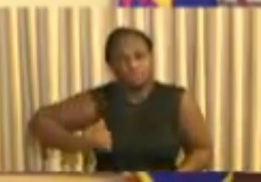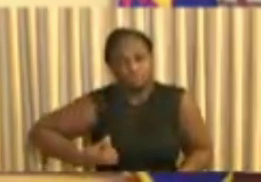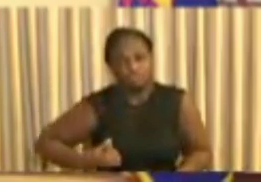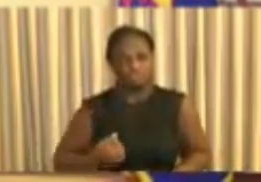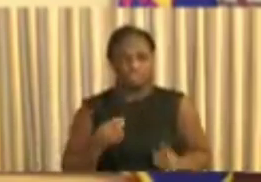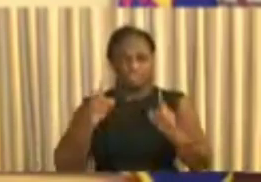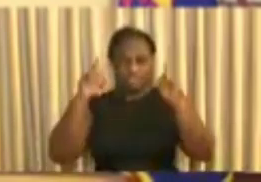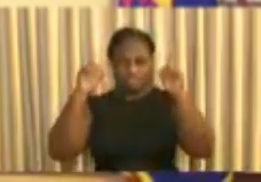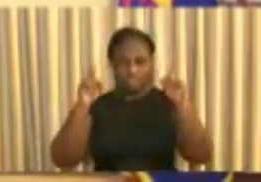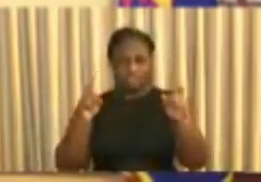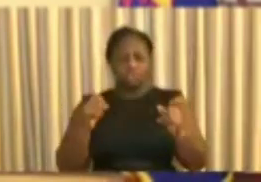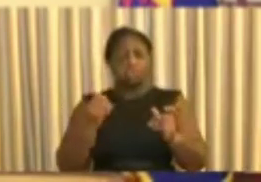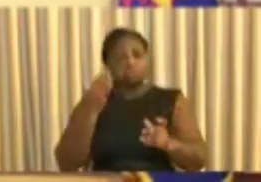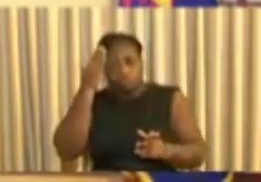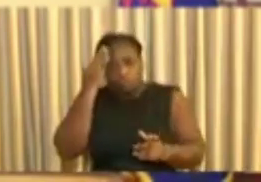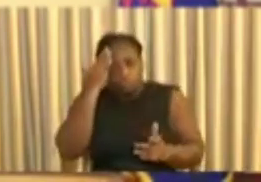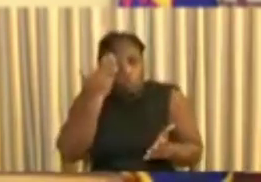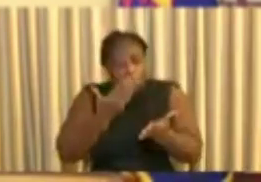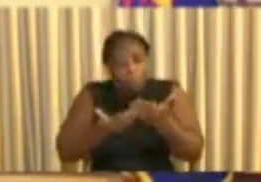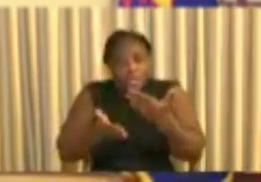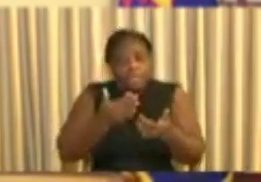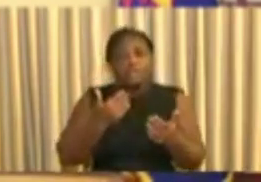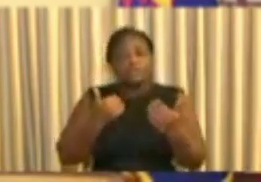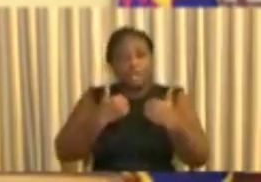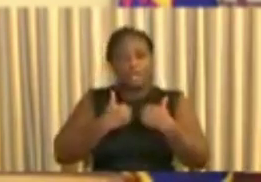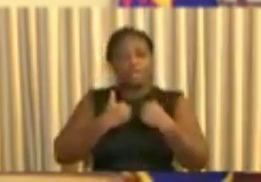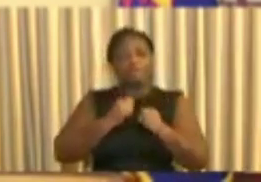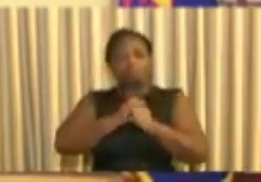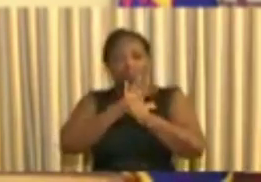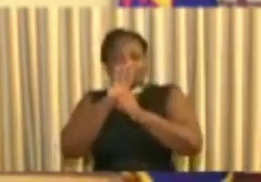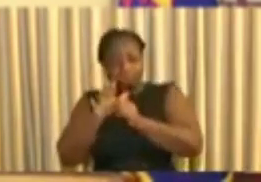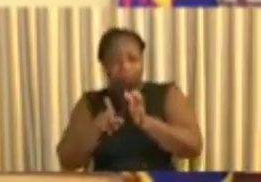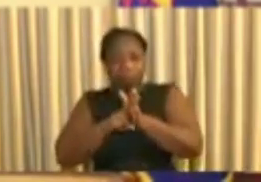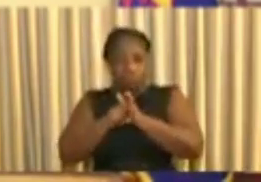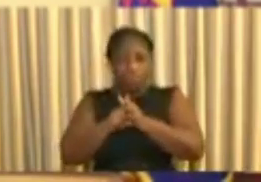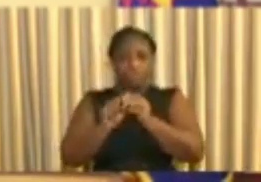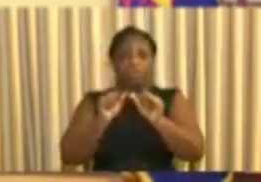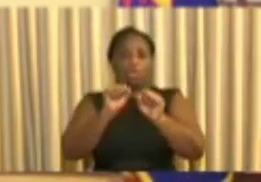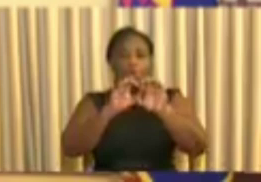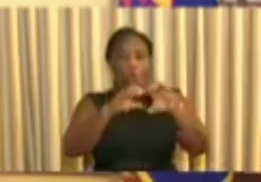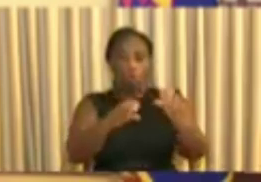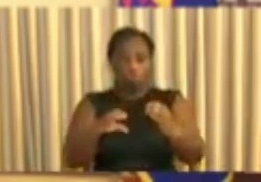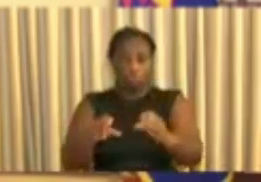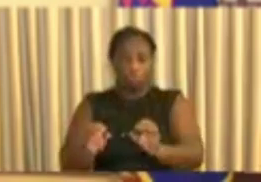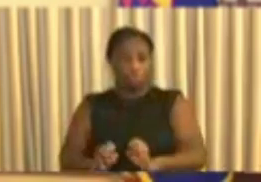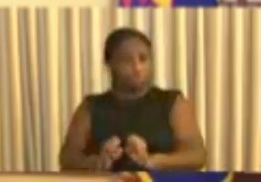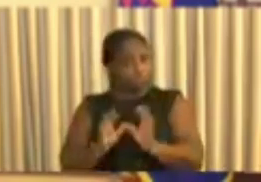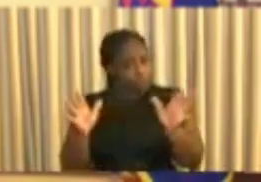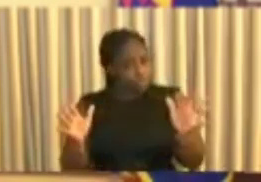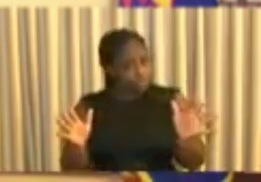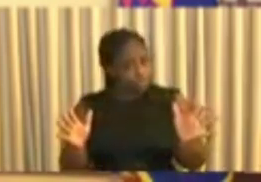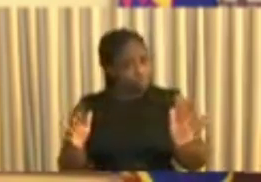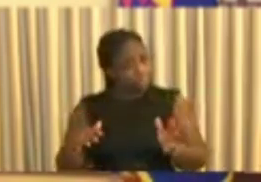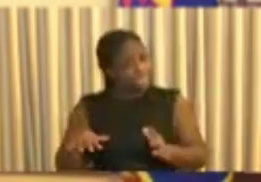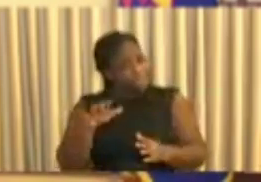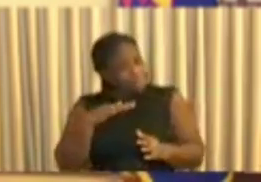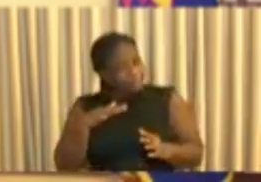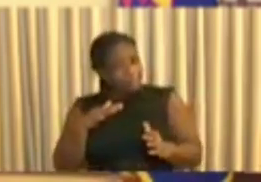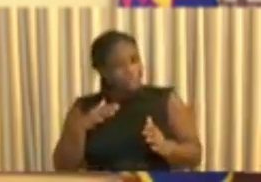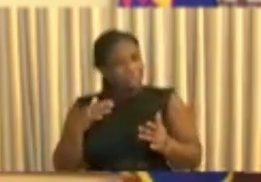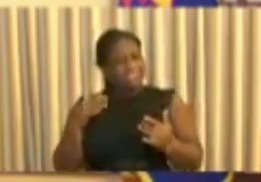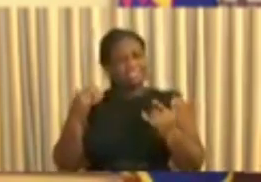testing to ascertain the extent of community spread. We are thus about to enter